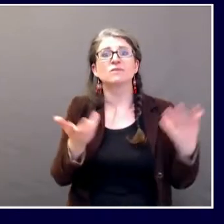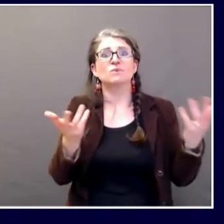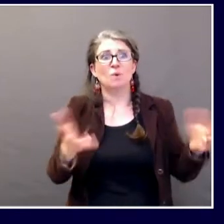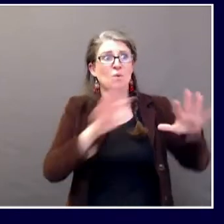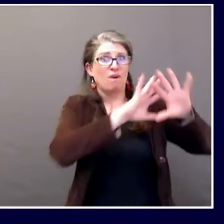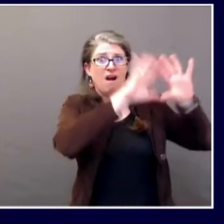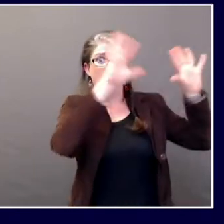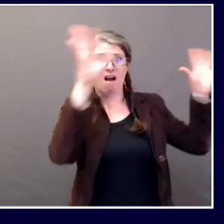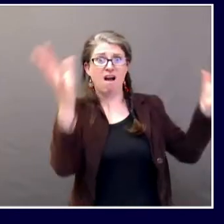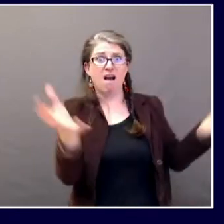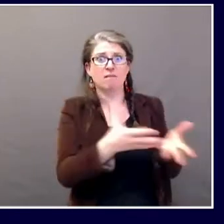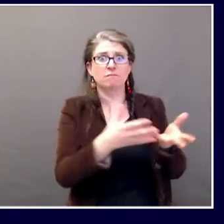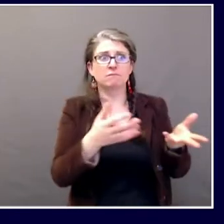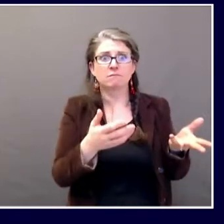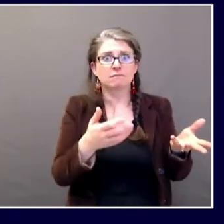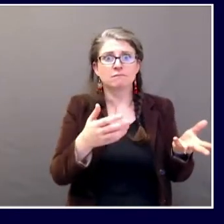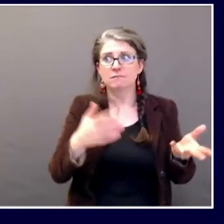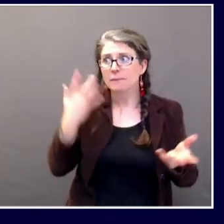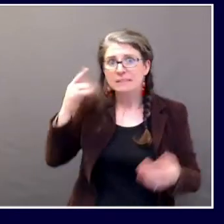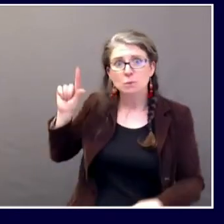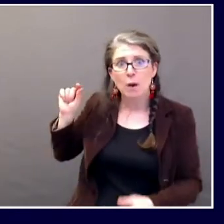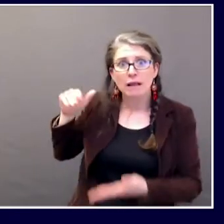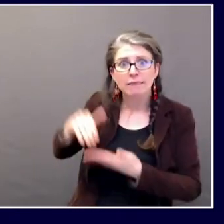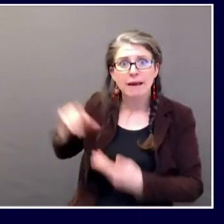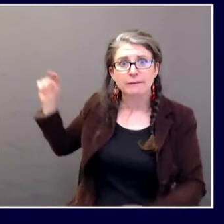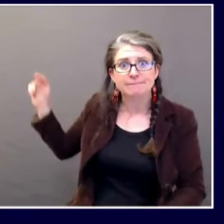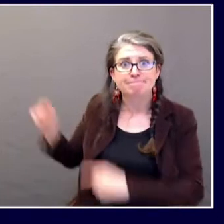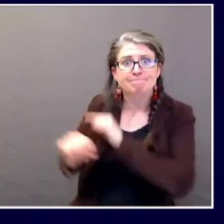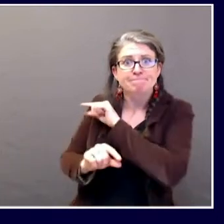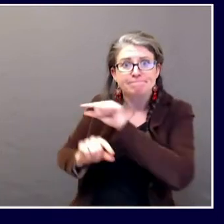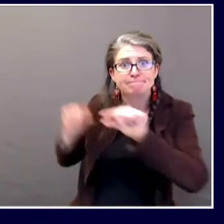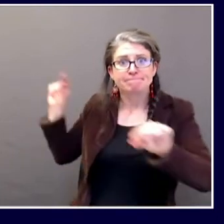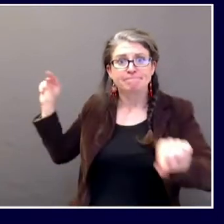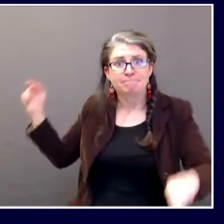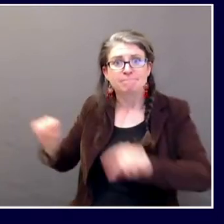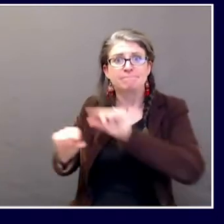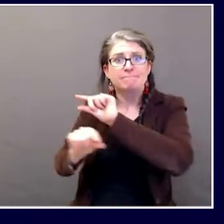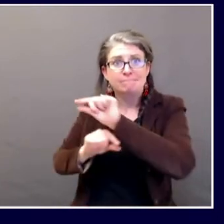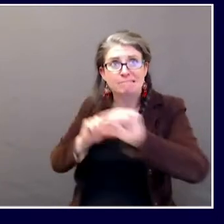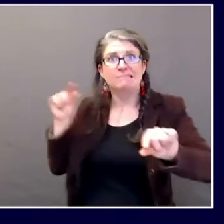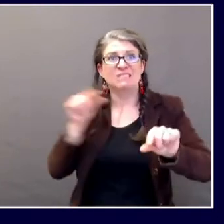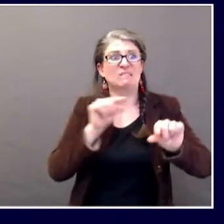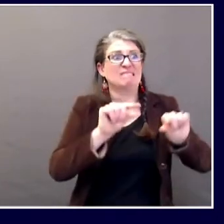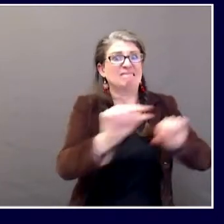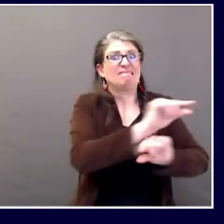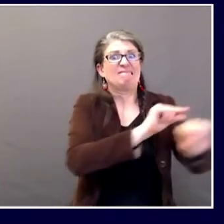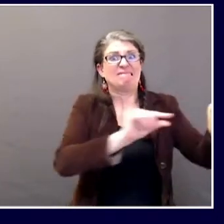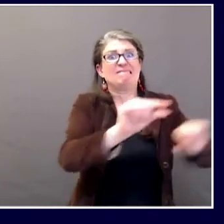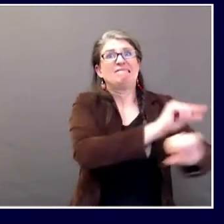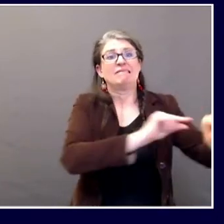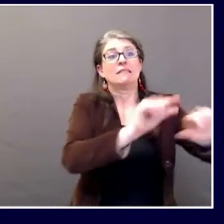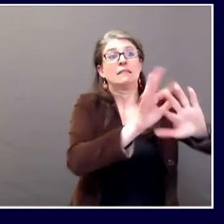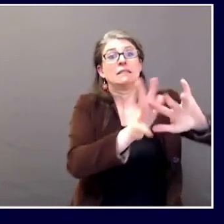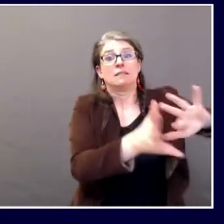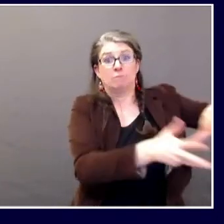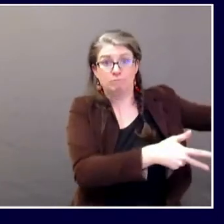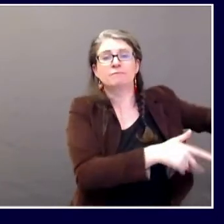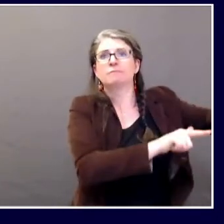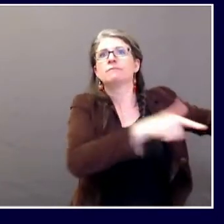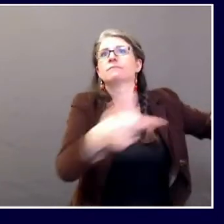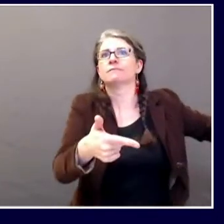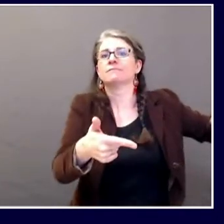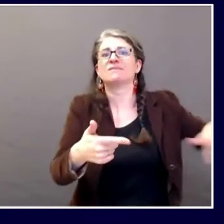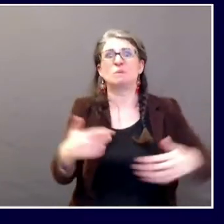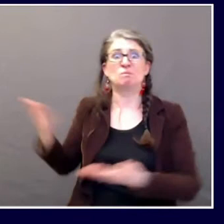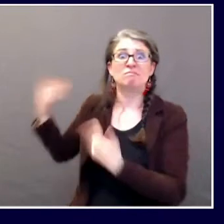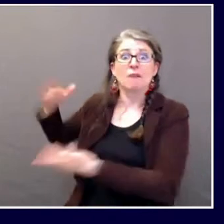time. Let's hope the vaccine supply increases and that the steadiness of the supply that we've seen to date continues. But